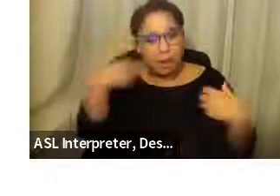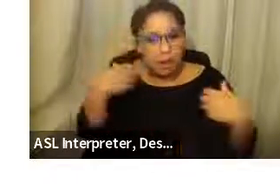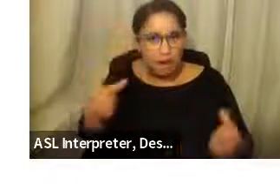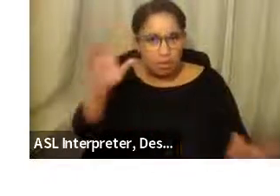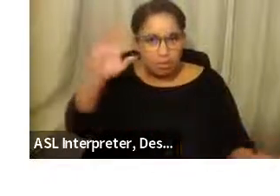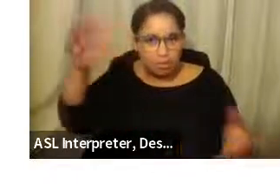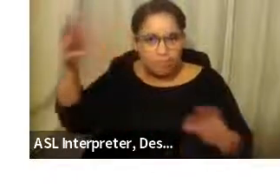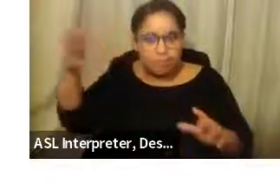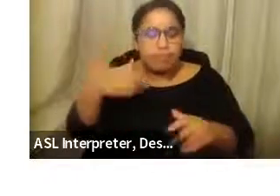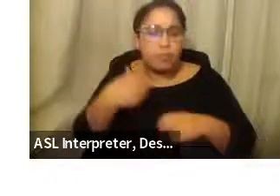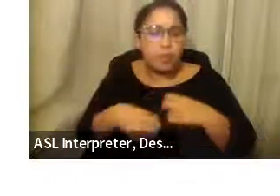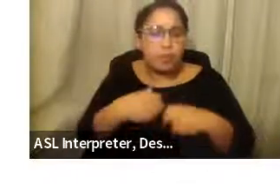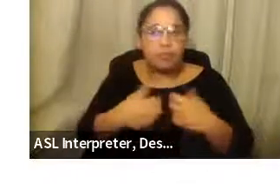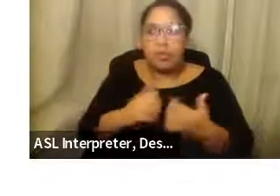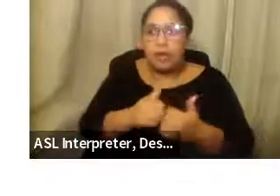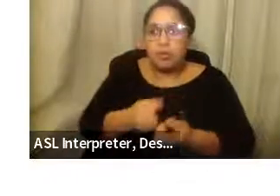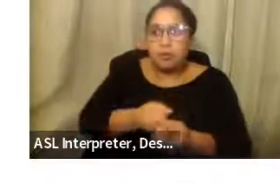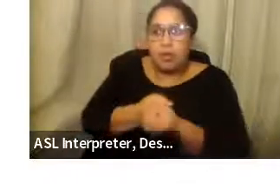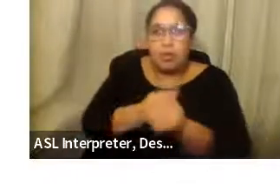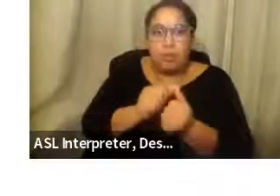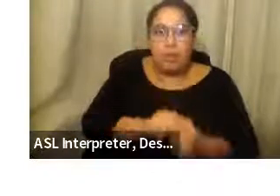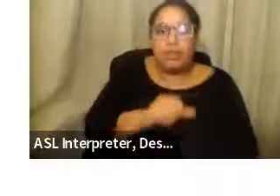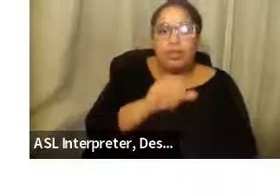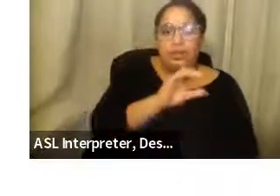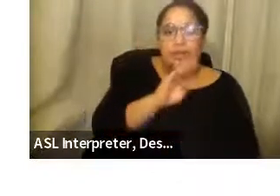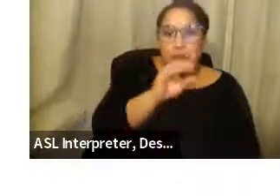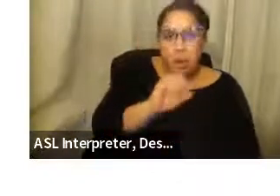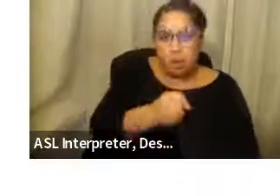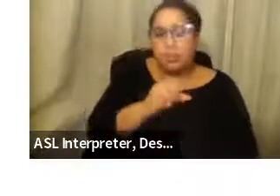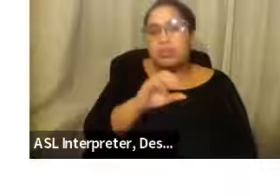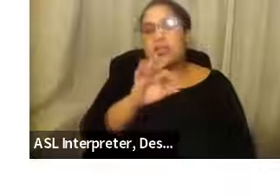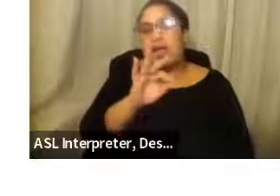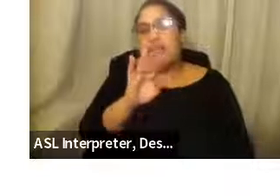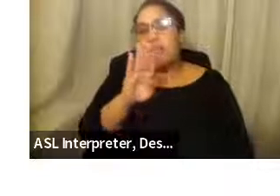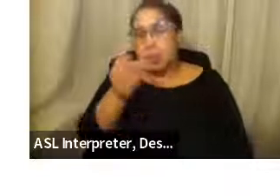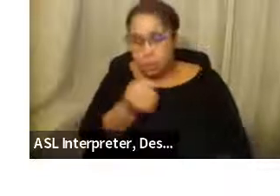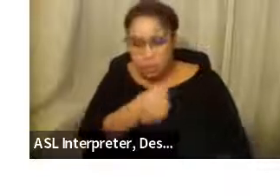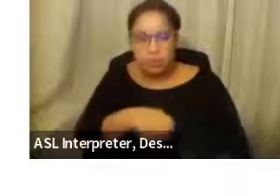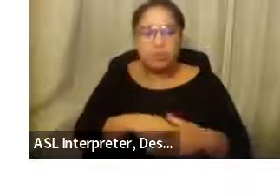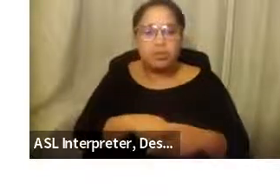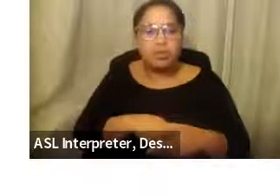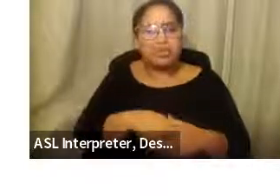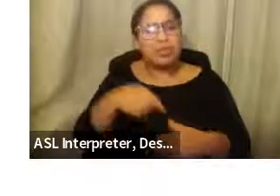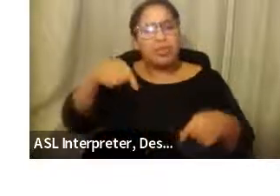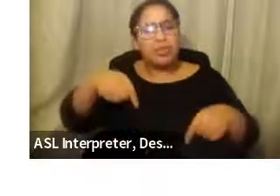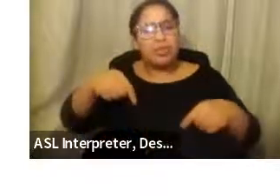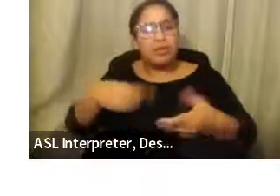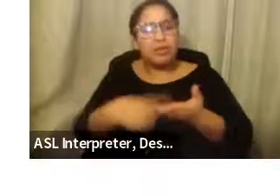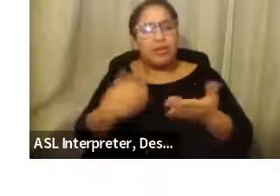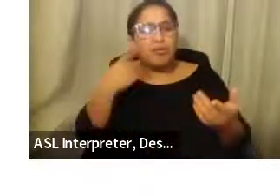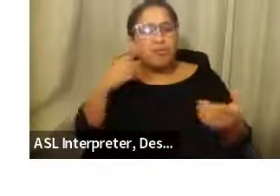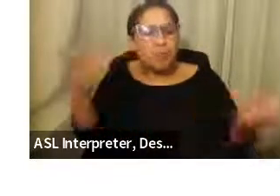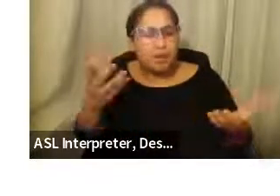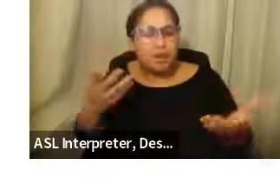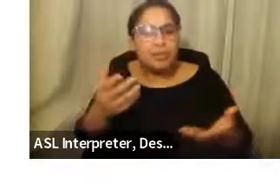also I want to add here is the intention of this community forum is to get ideas, to get